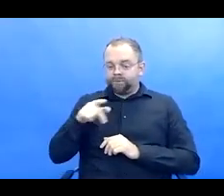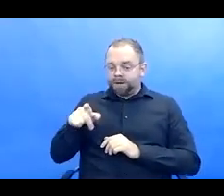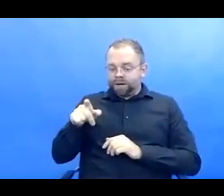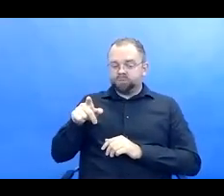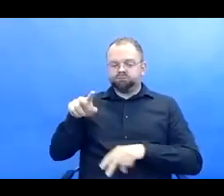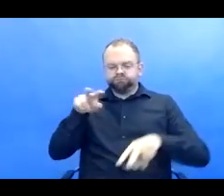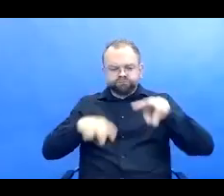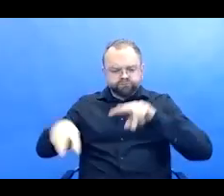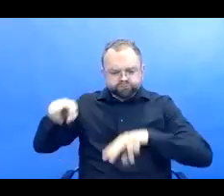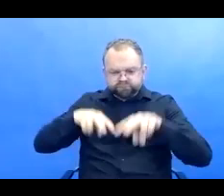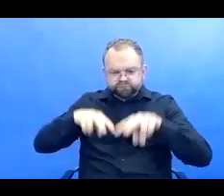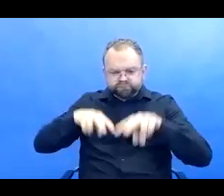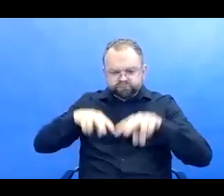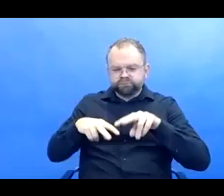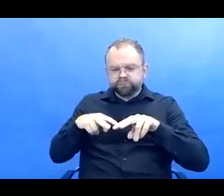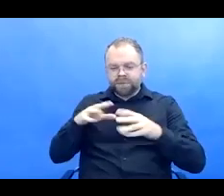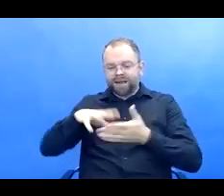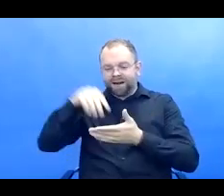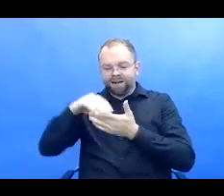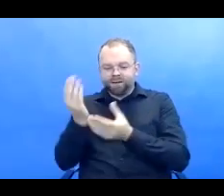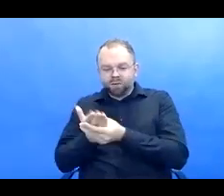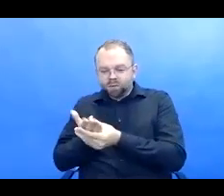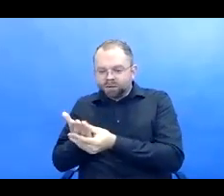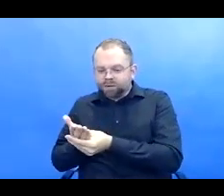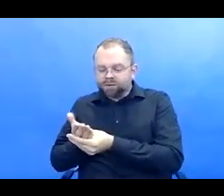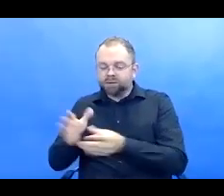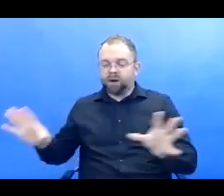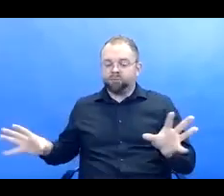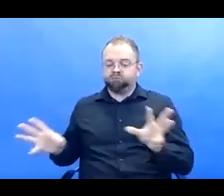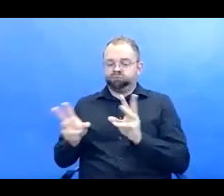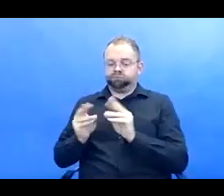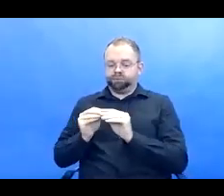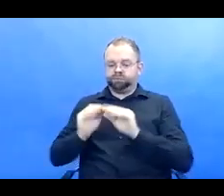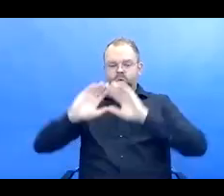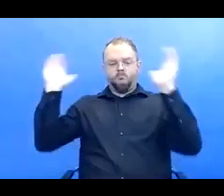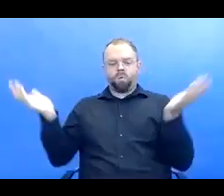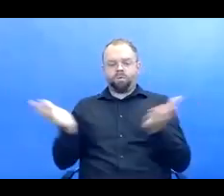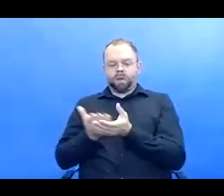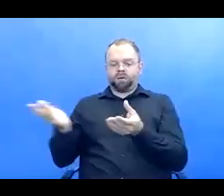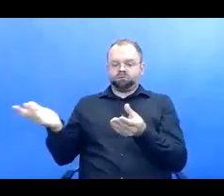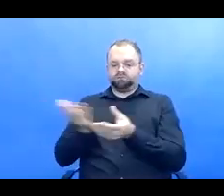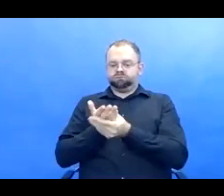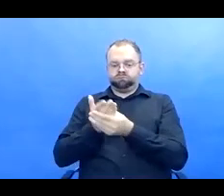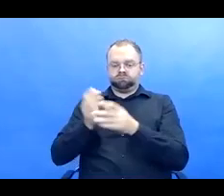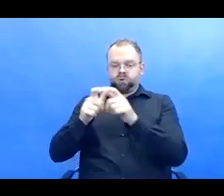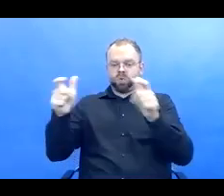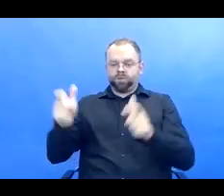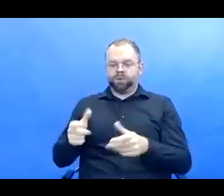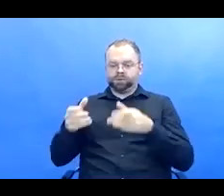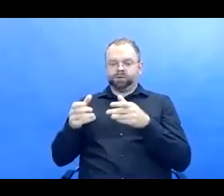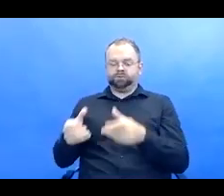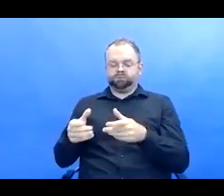again, ensure that we are providing the right guidance to country teams and other relevant actors to push governments to be